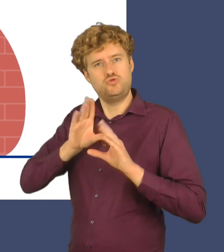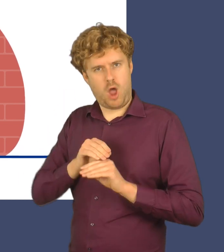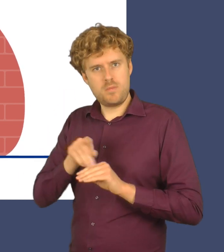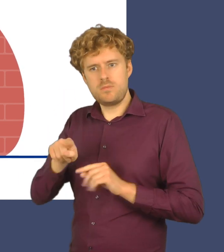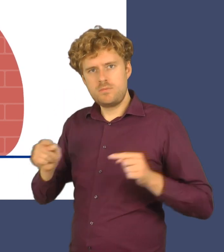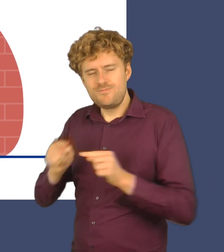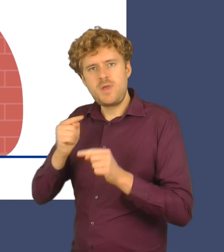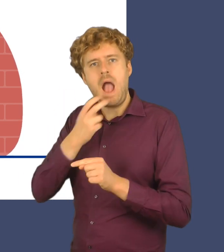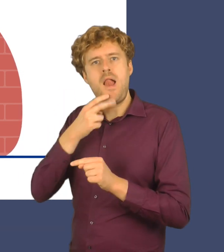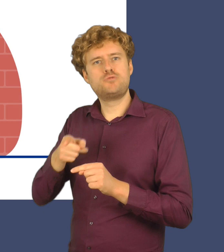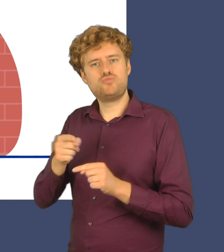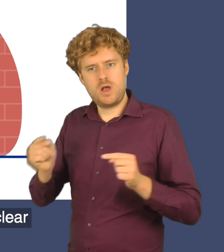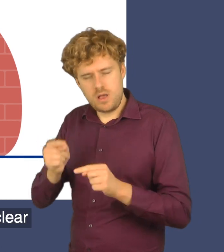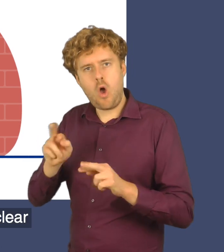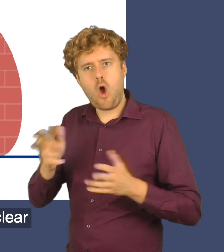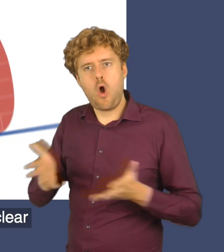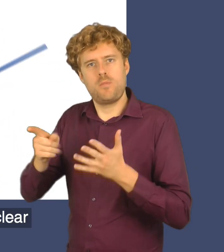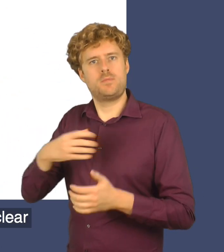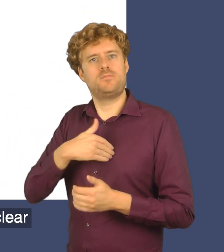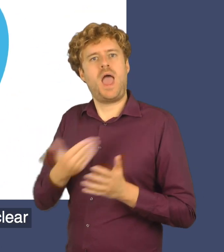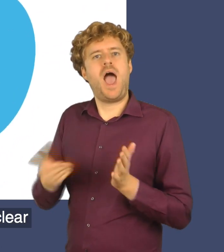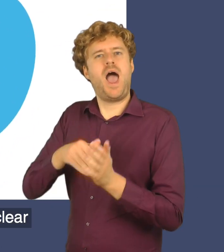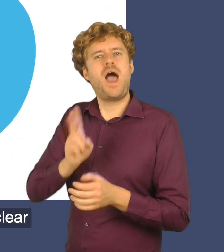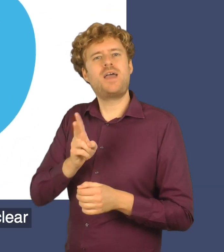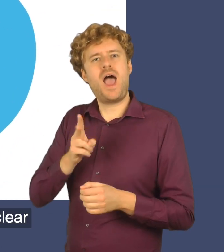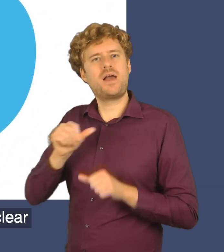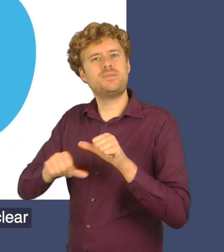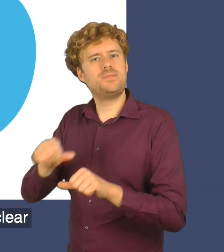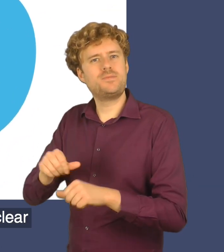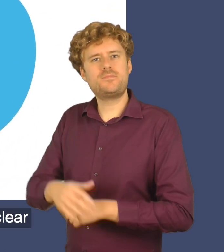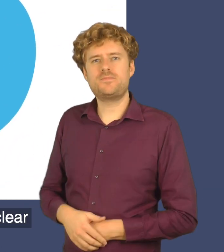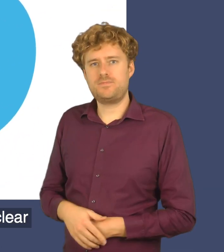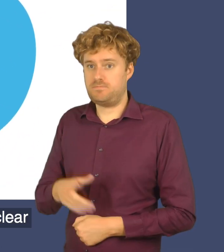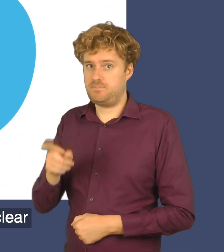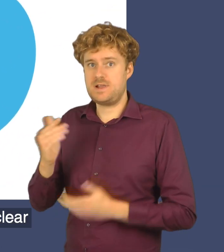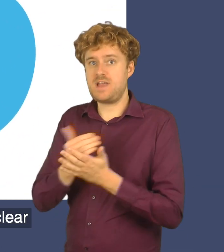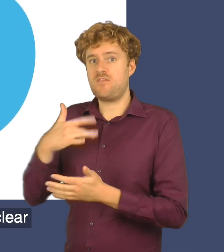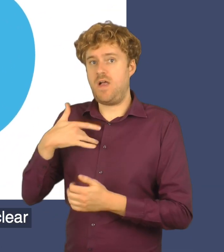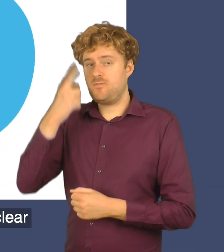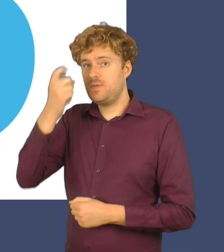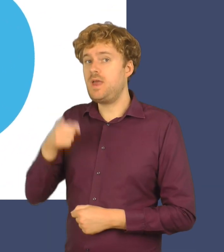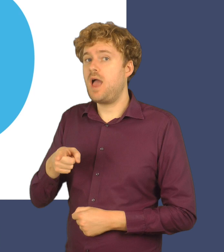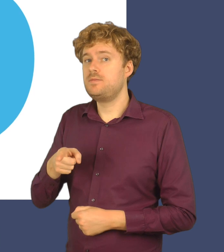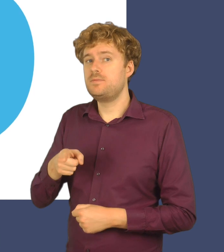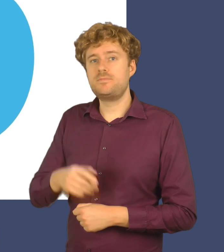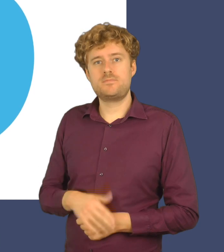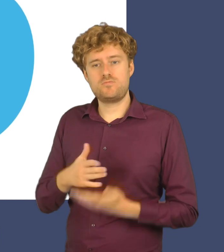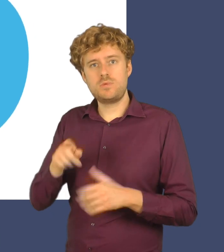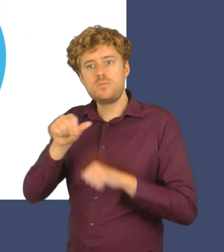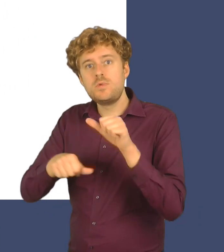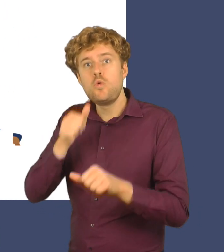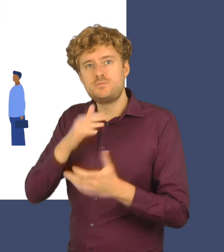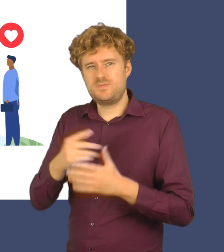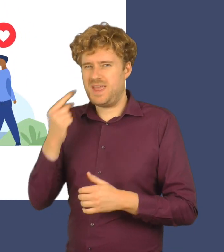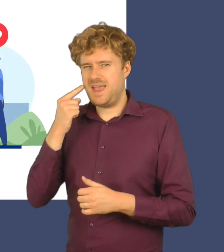it could save someone's life. Defibrillators are very easy to use and give you clear instructions, so you don't need any